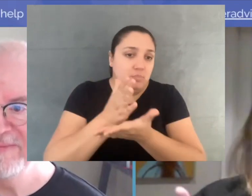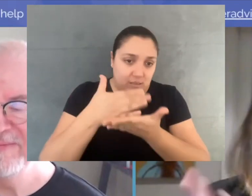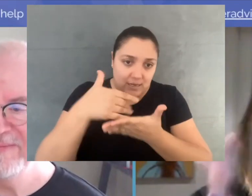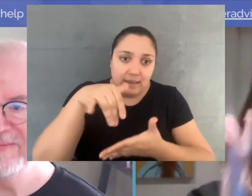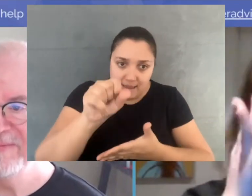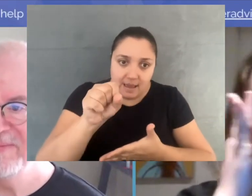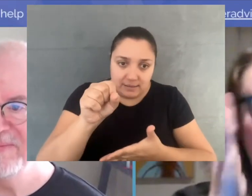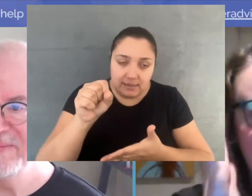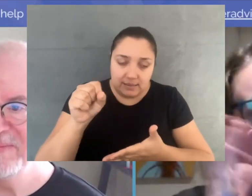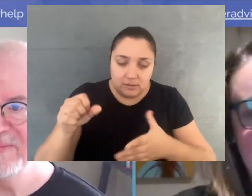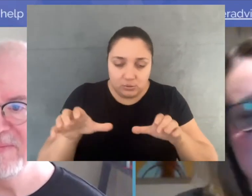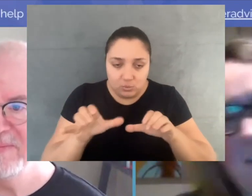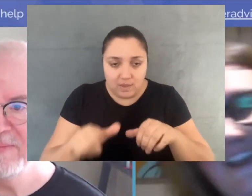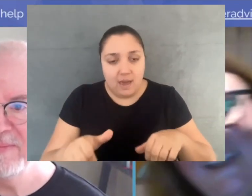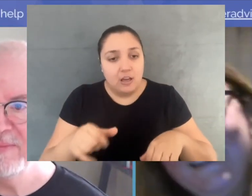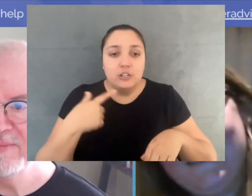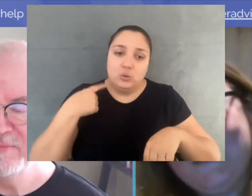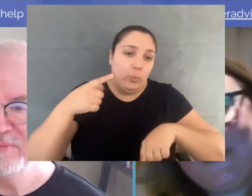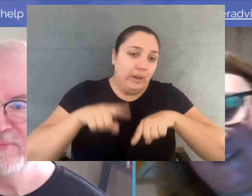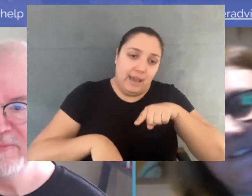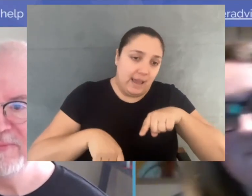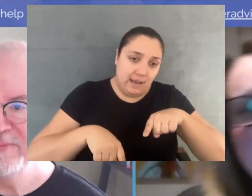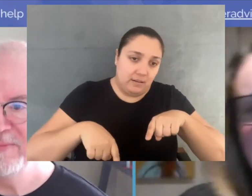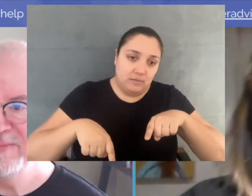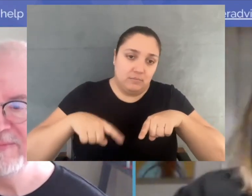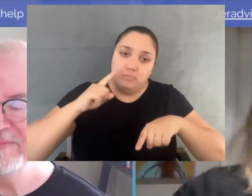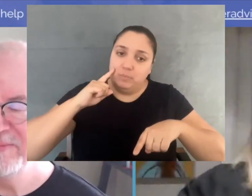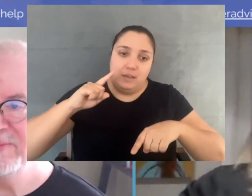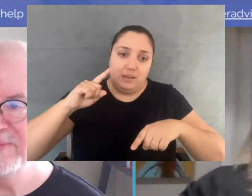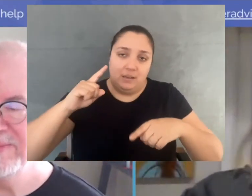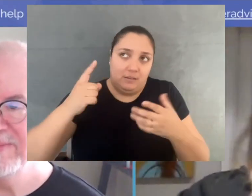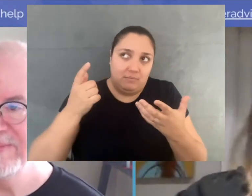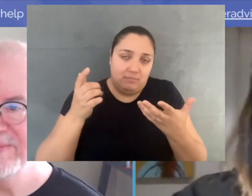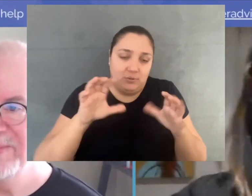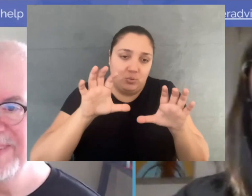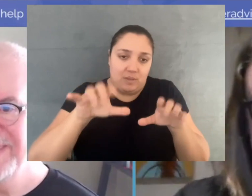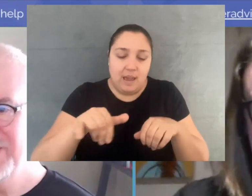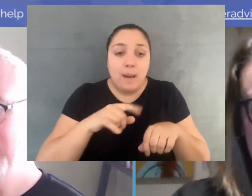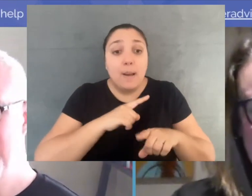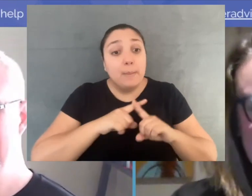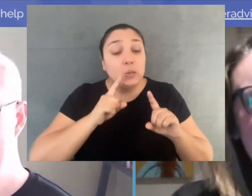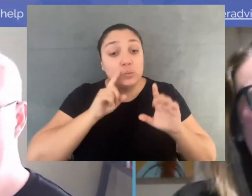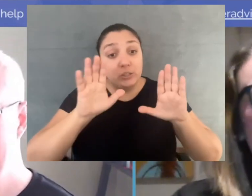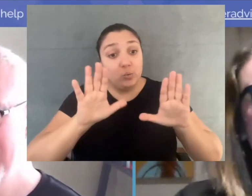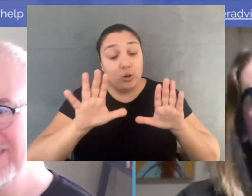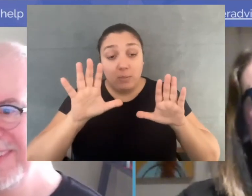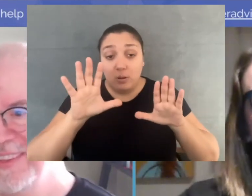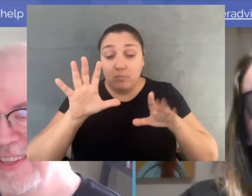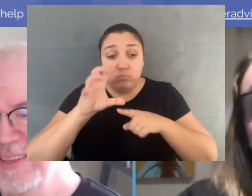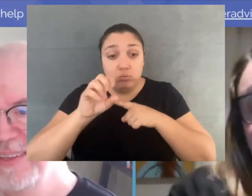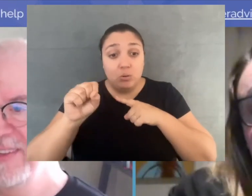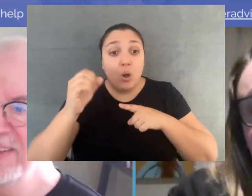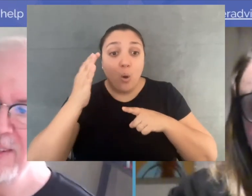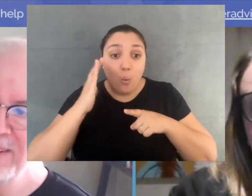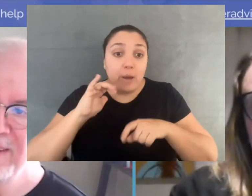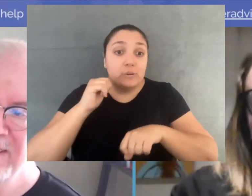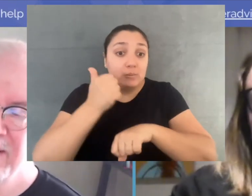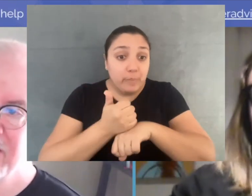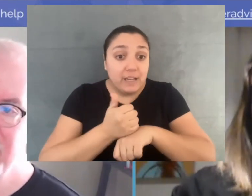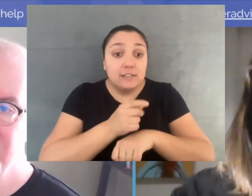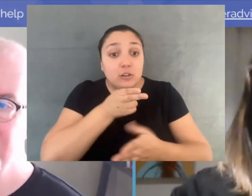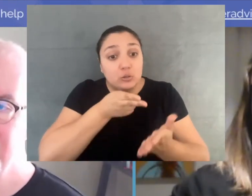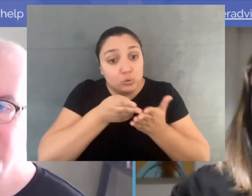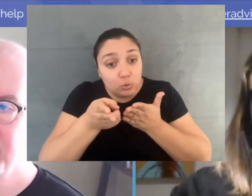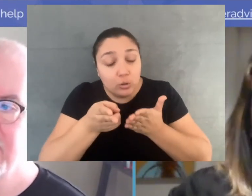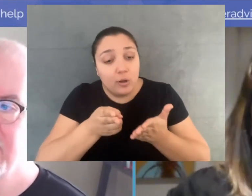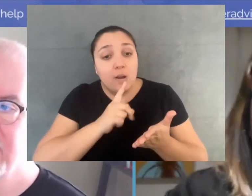time. And of course, they had a huge budget to do so. So we can't all be that gold standard, perhaps. Right. But it was incredible because it